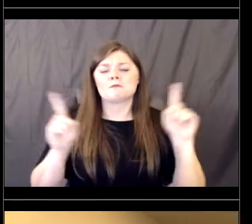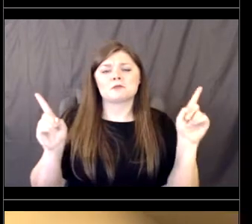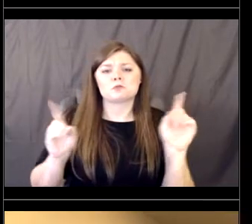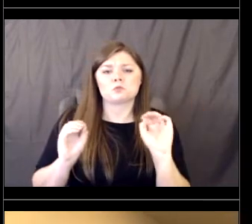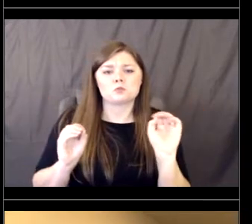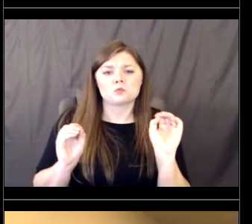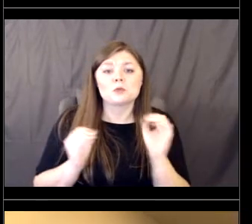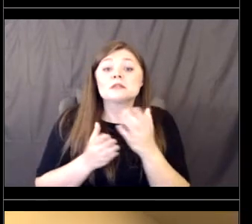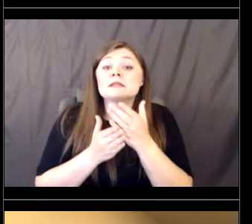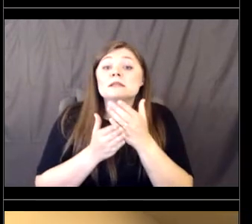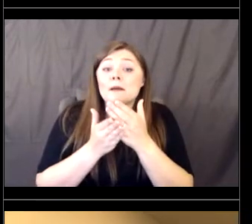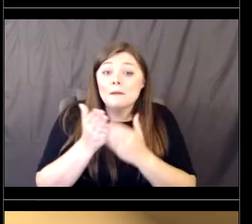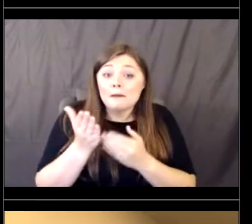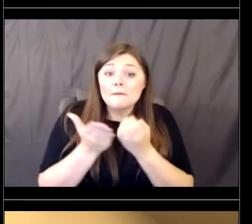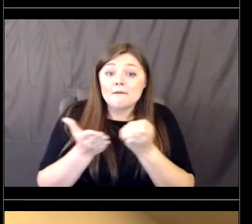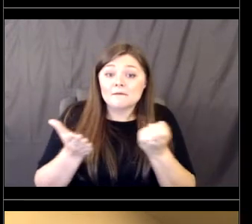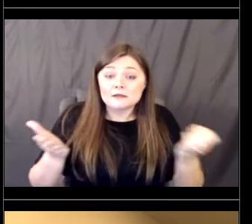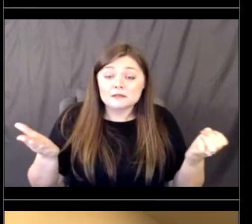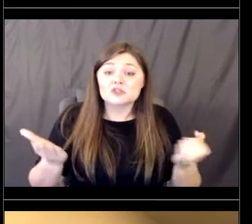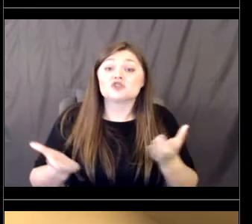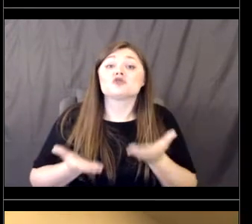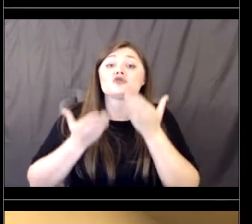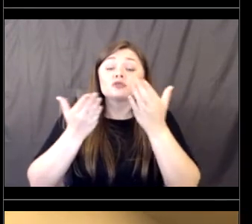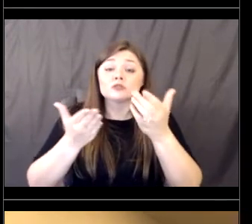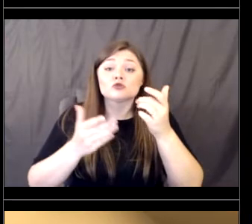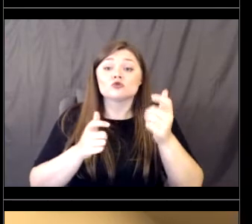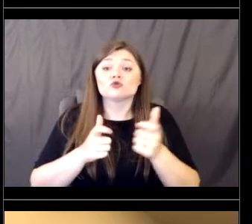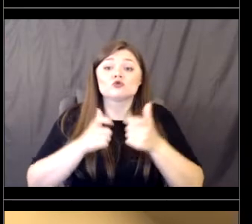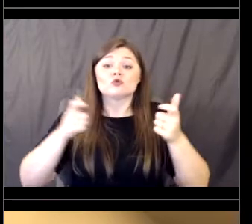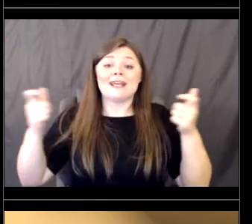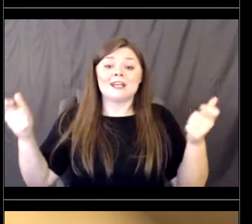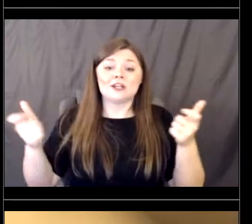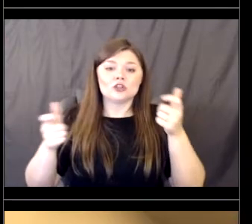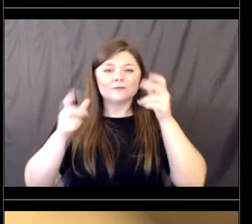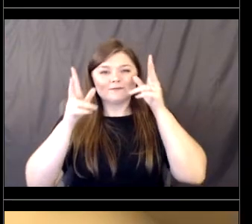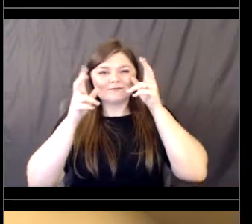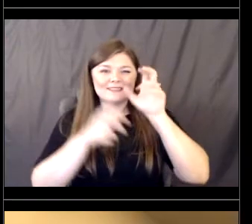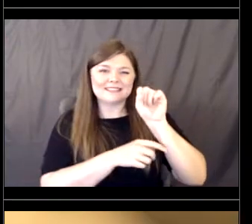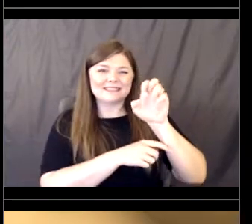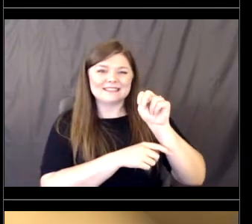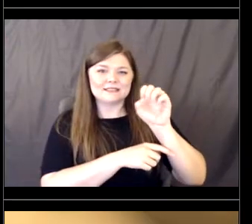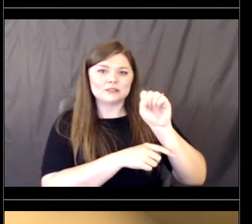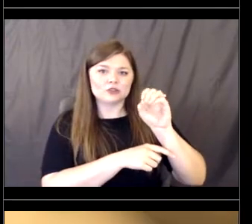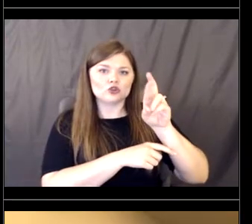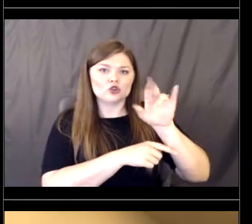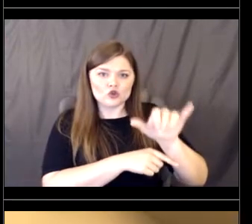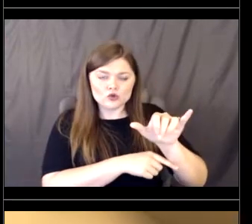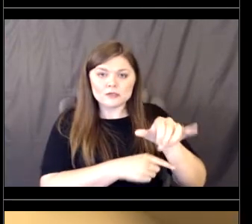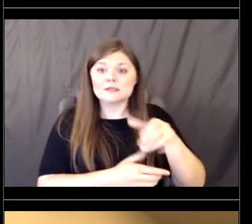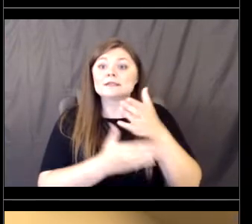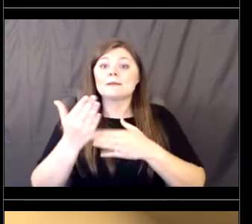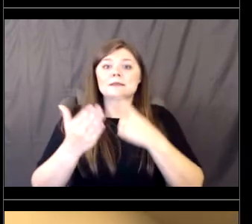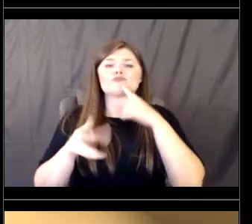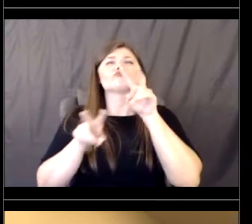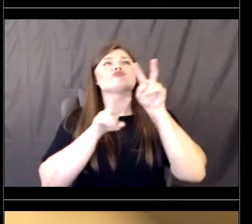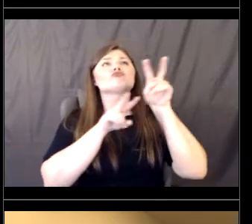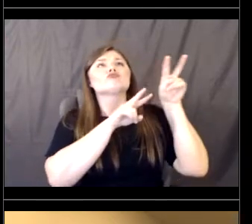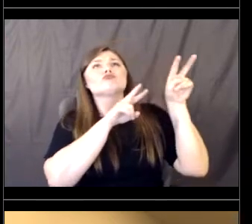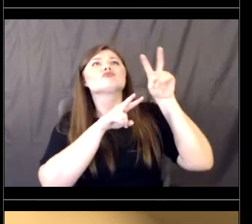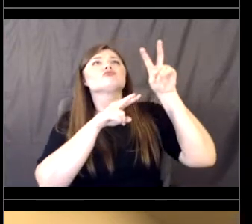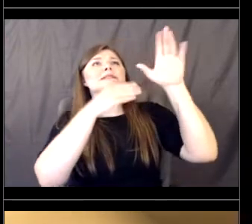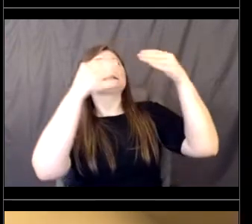Some evidence suggests that there's greater sensory perception. A lot of the interviewees talked about looking at sky conditions and understanding